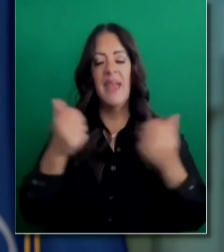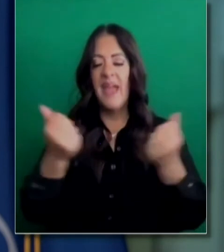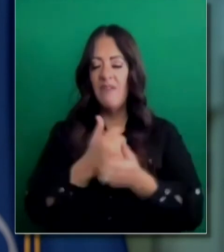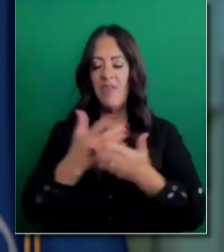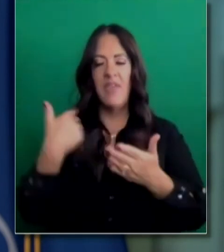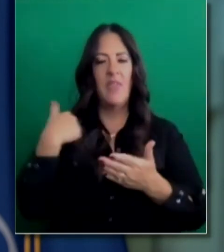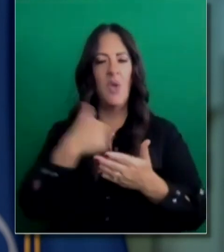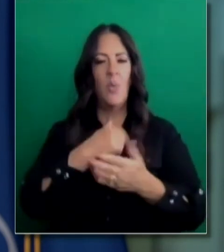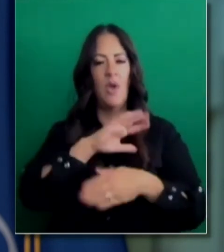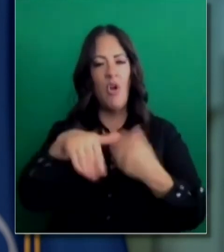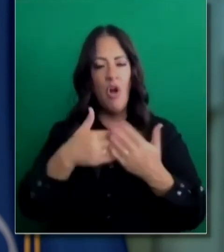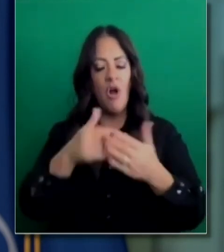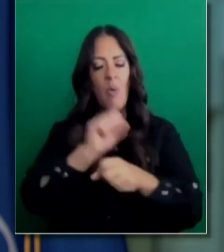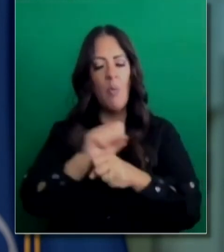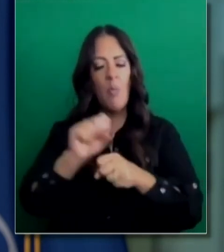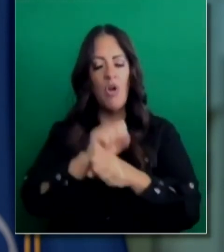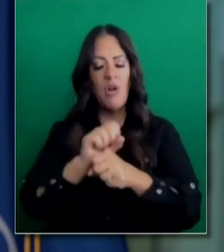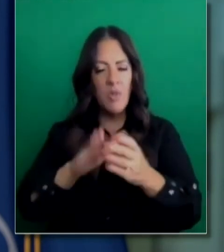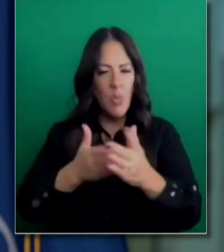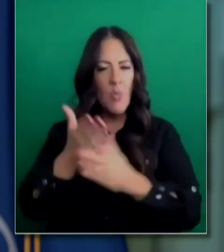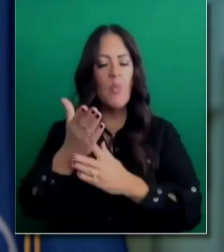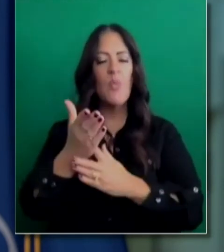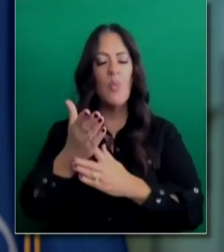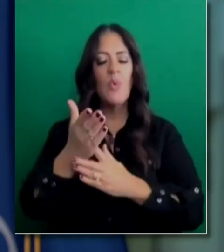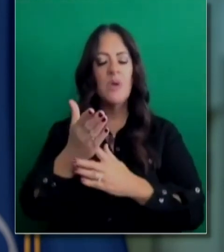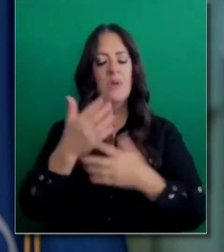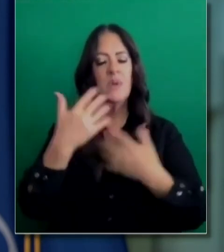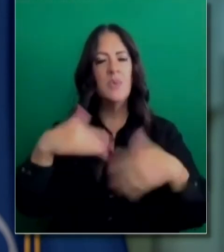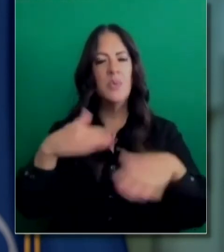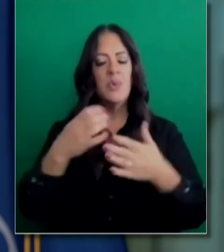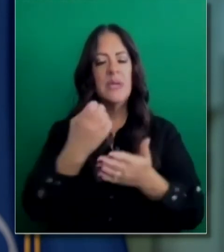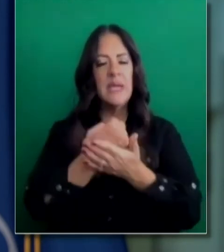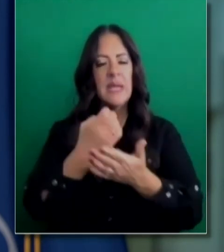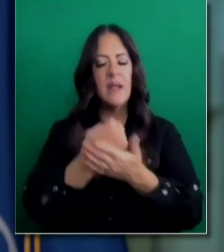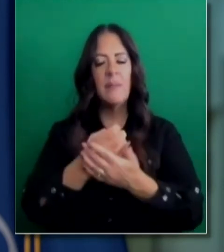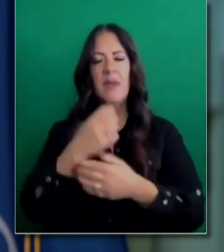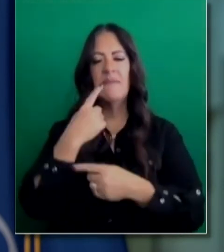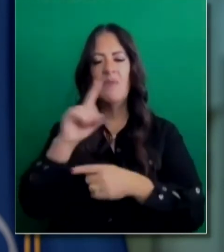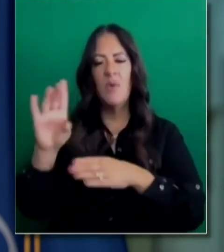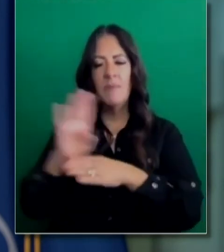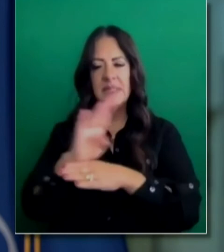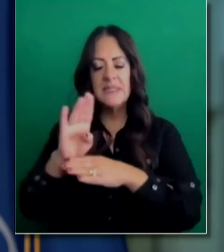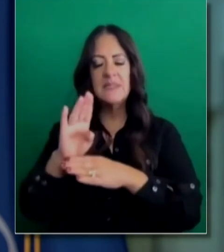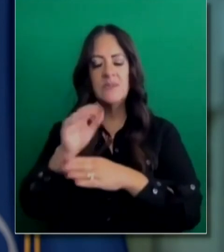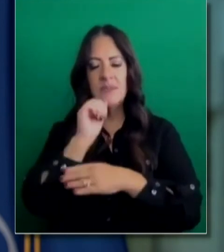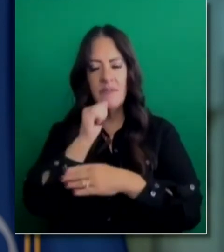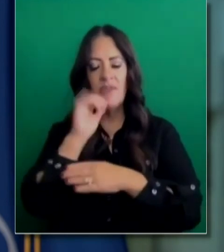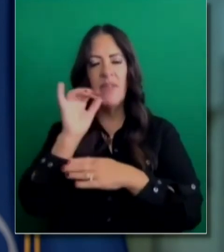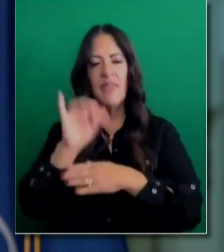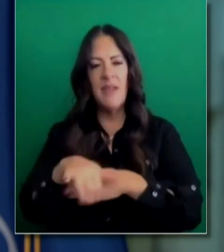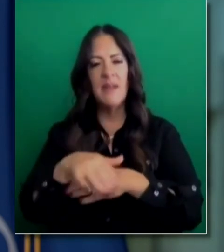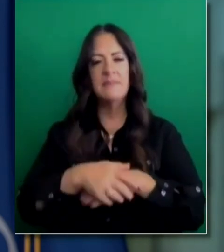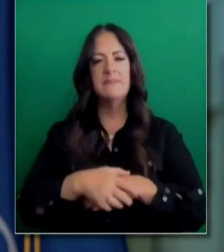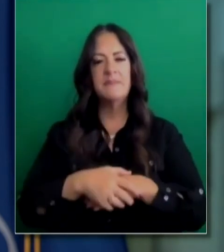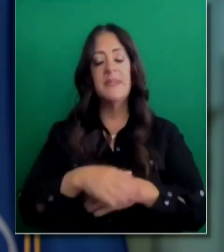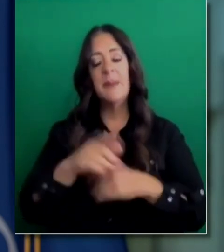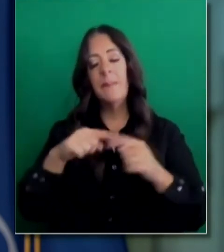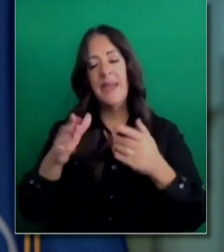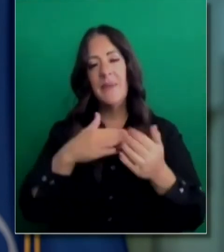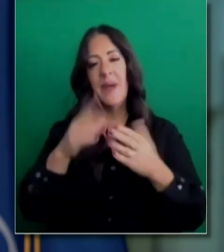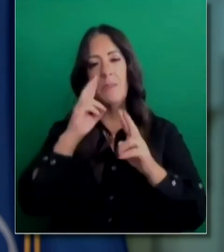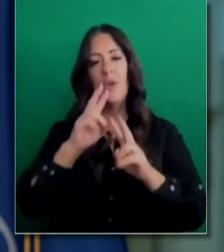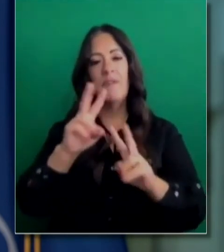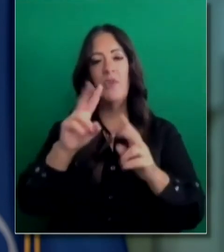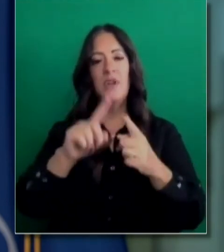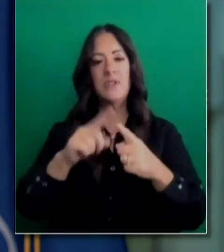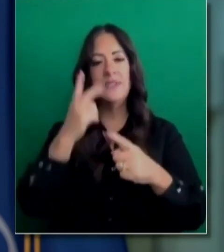very challenging economic period, particularly for our small businesses up and down the state. With that, look forward to reconvening